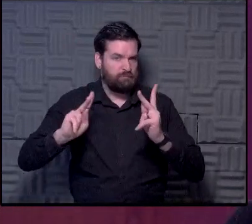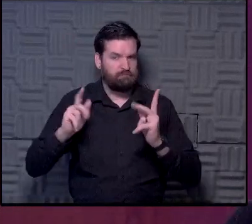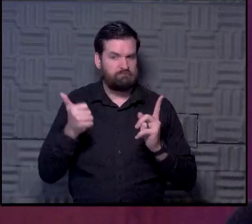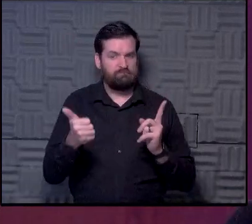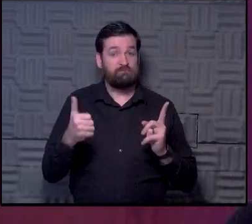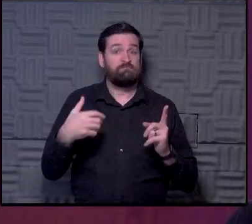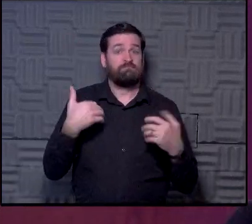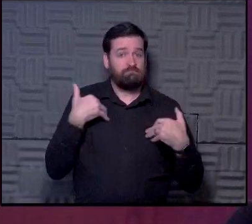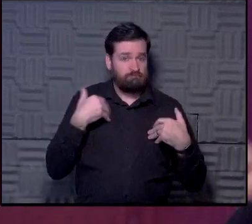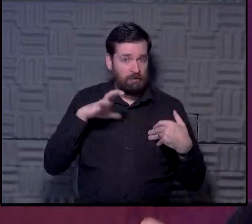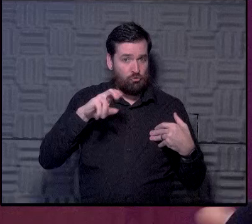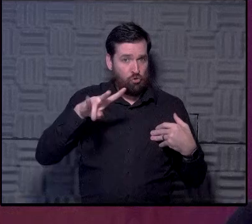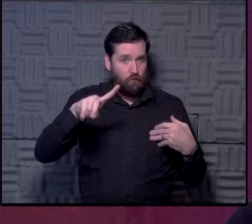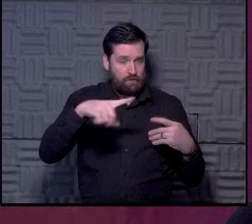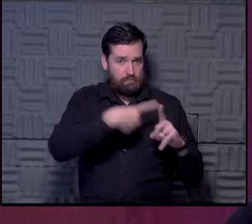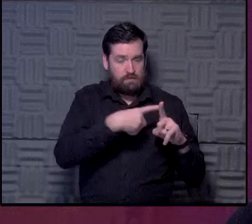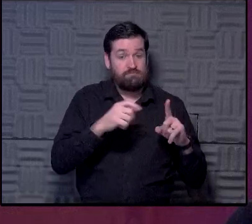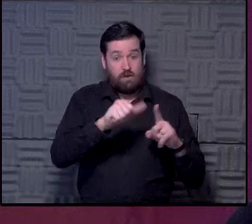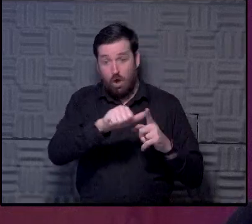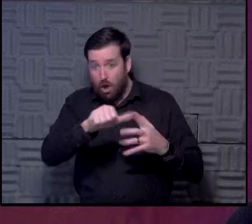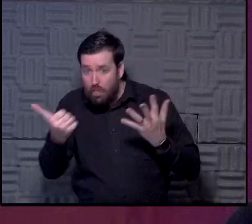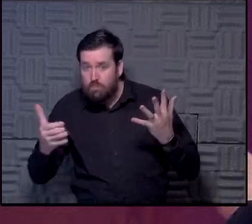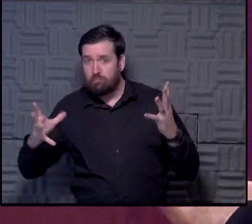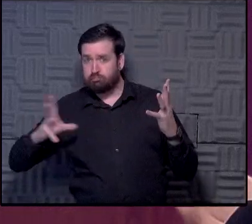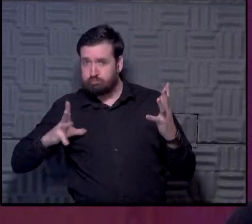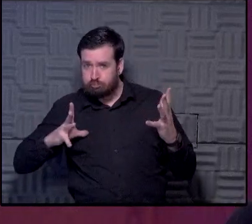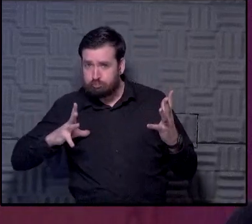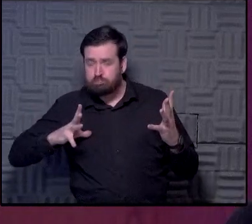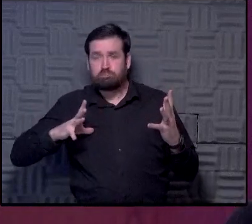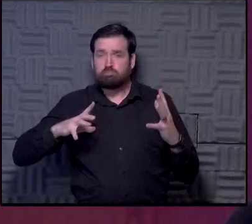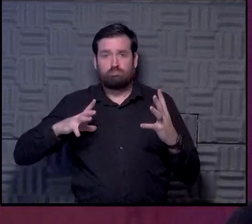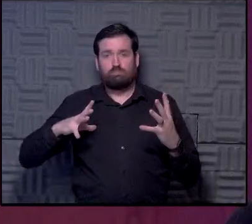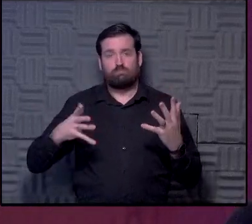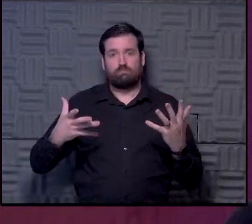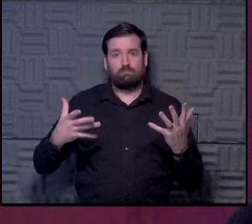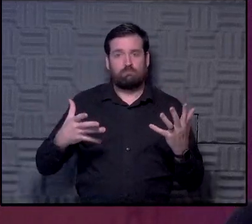were positive for COVID. Everything else was okay. These are long-lived